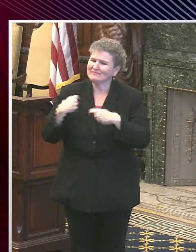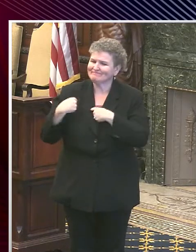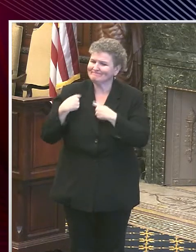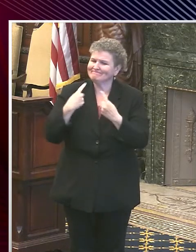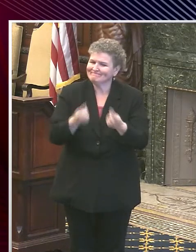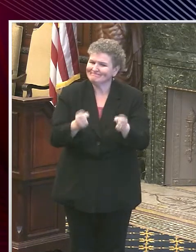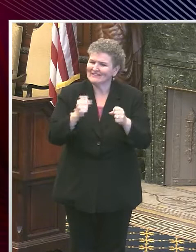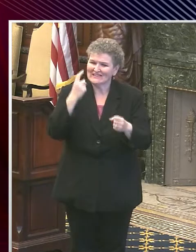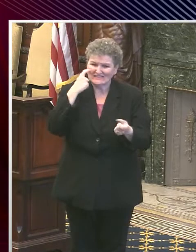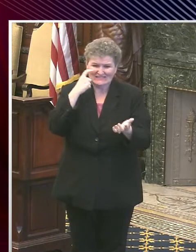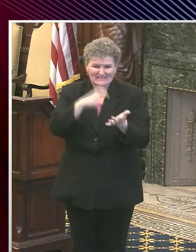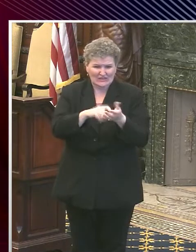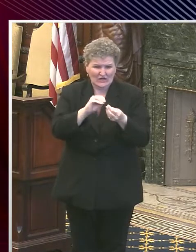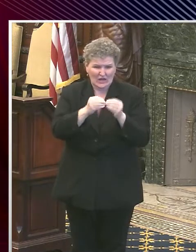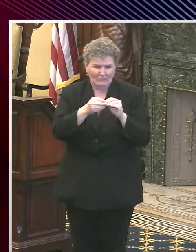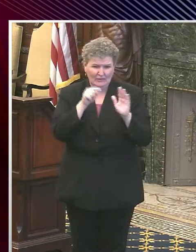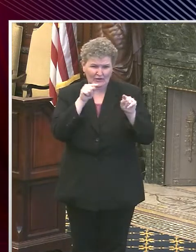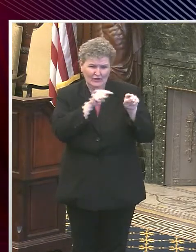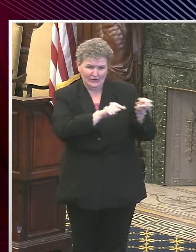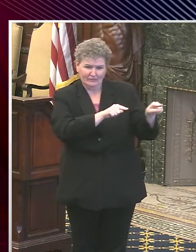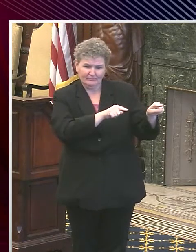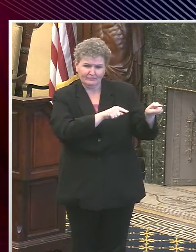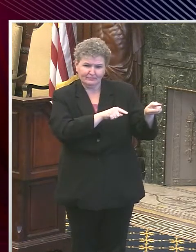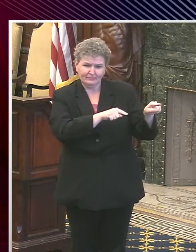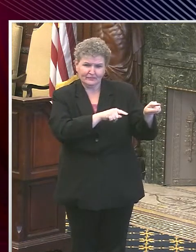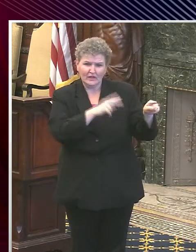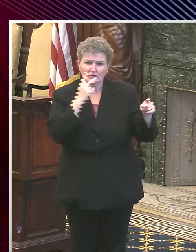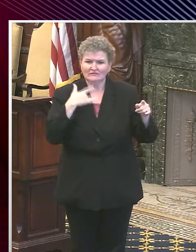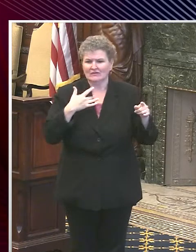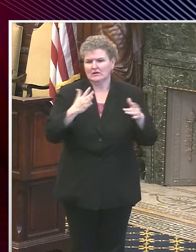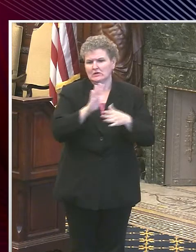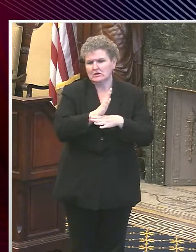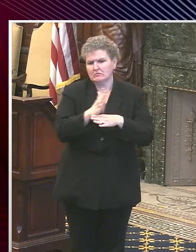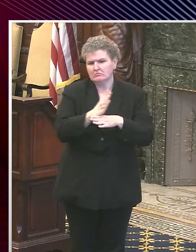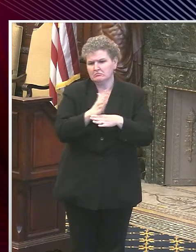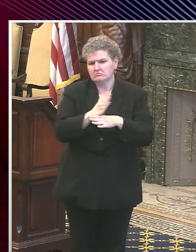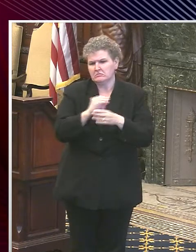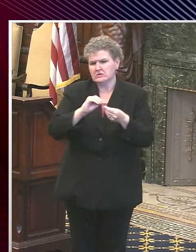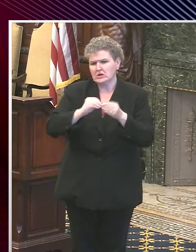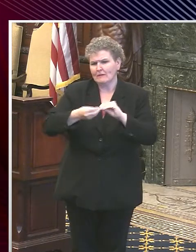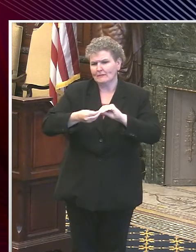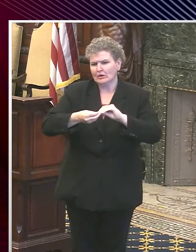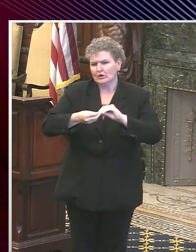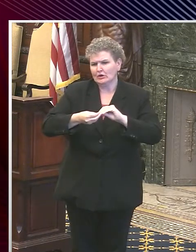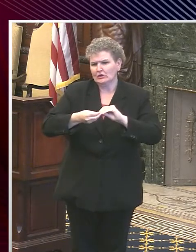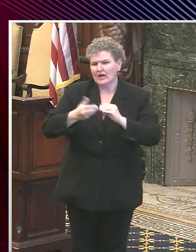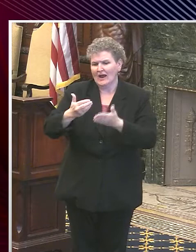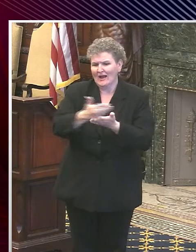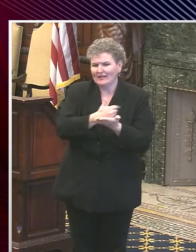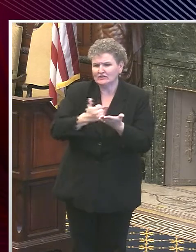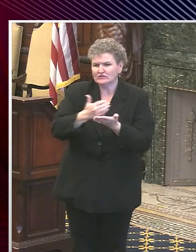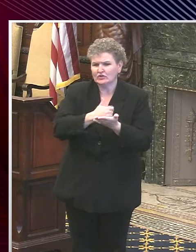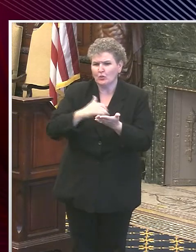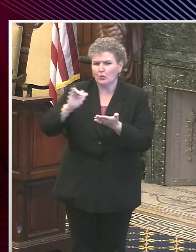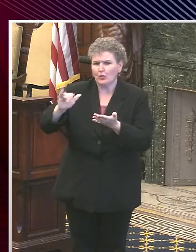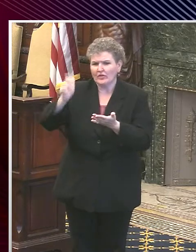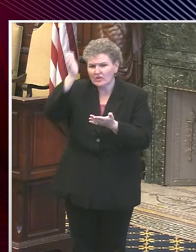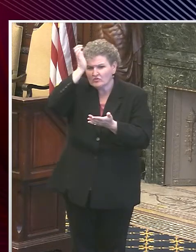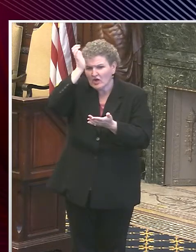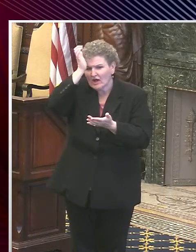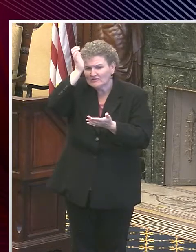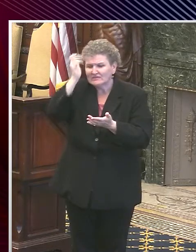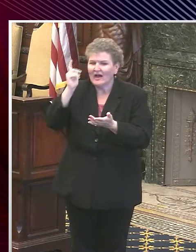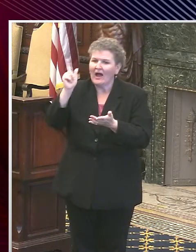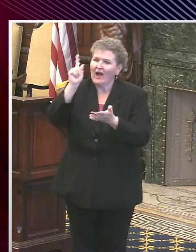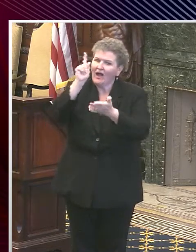you represent what we normally collect. The orange line represents what we normally need to collect trash on an on-time daily collection schedule. The